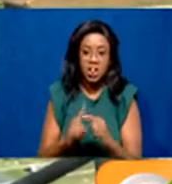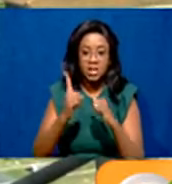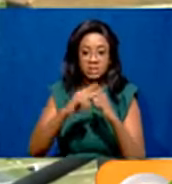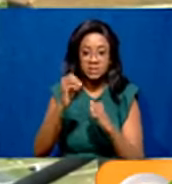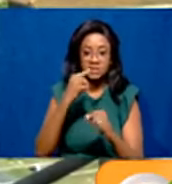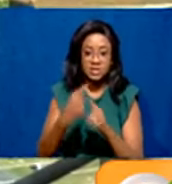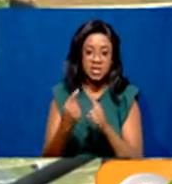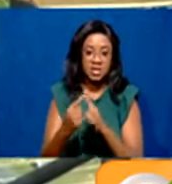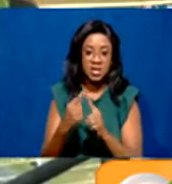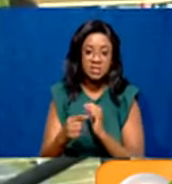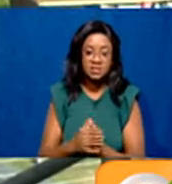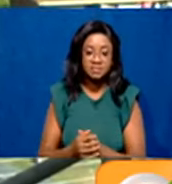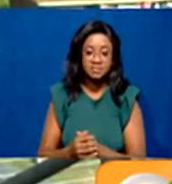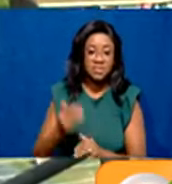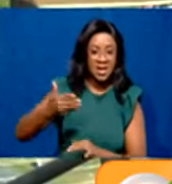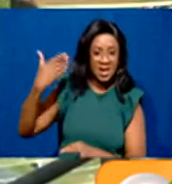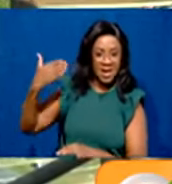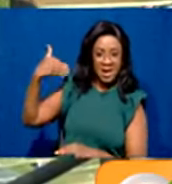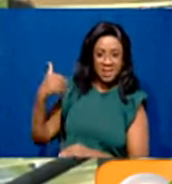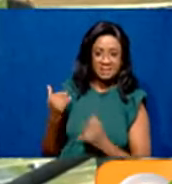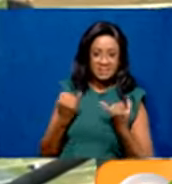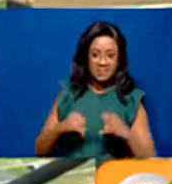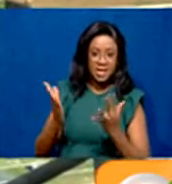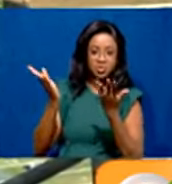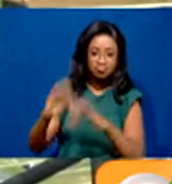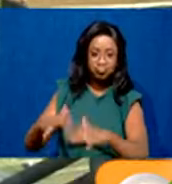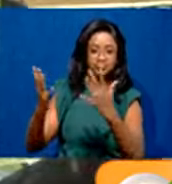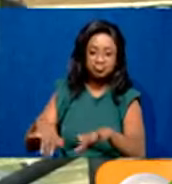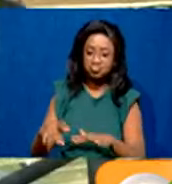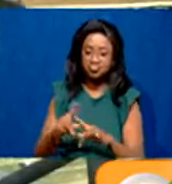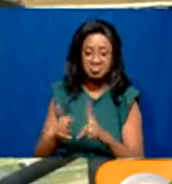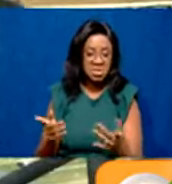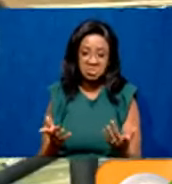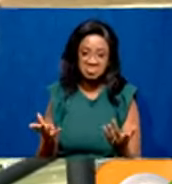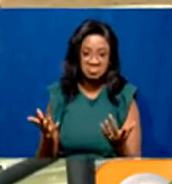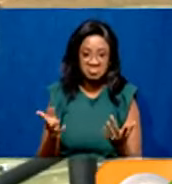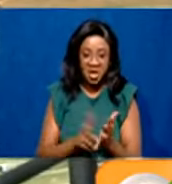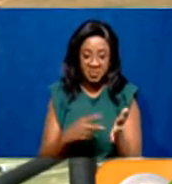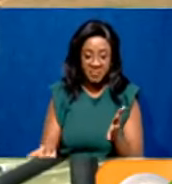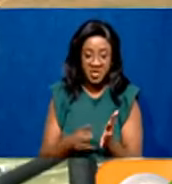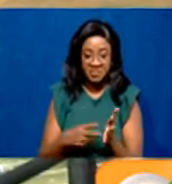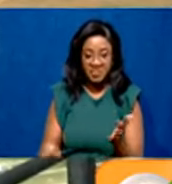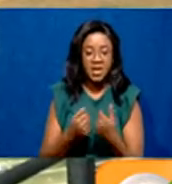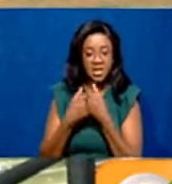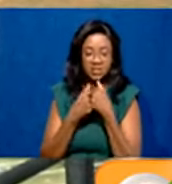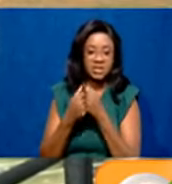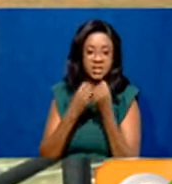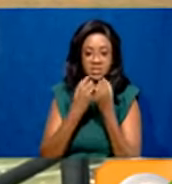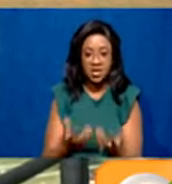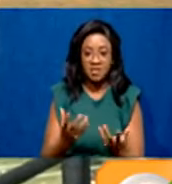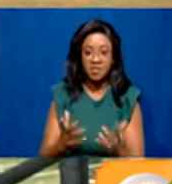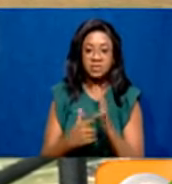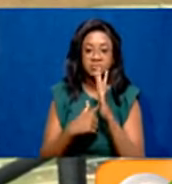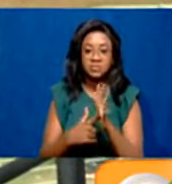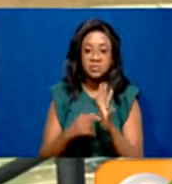6 decades. Previous attempts to have these particular units redeveloped have faced challenges,